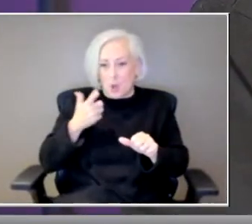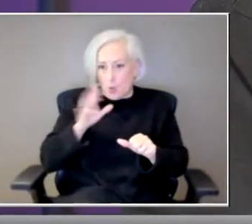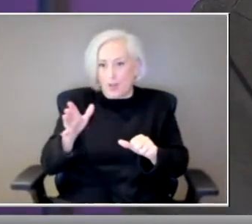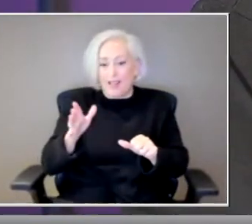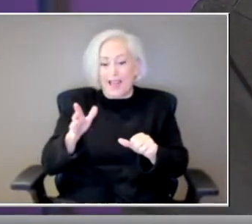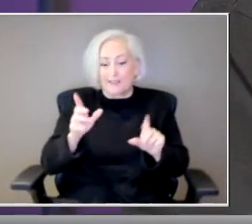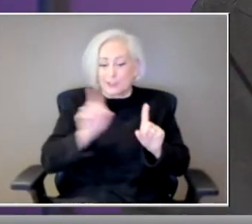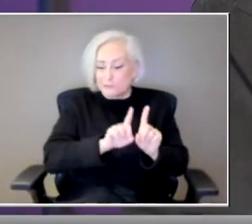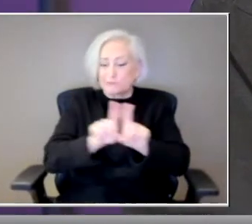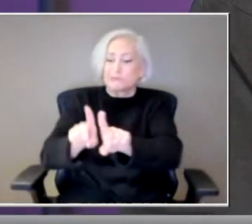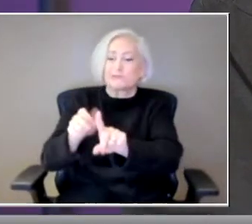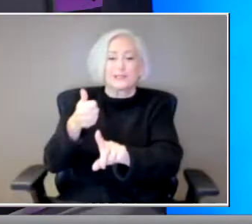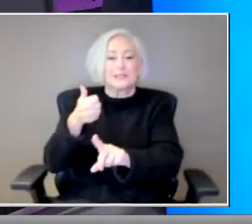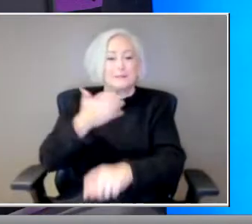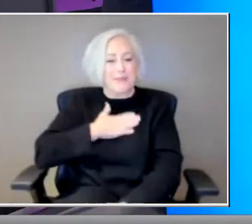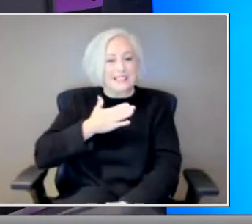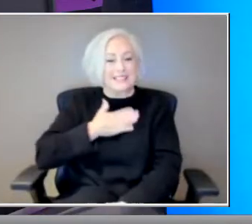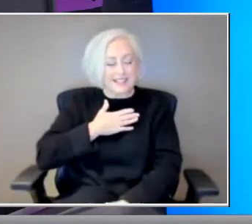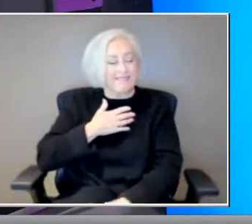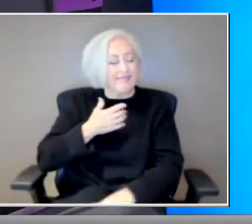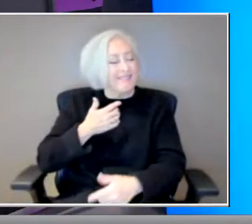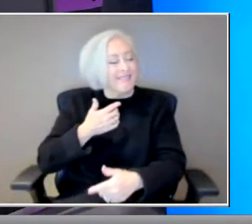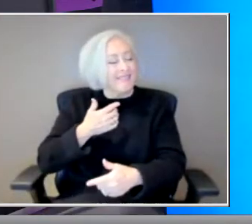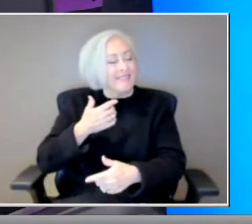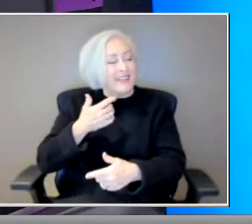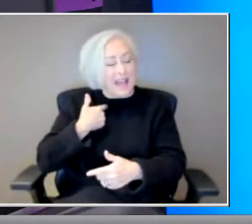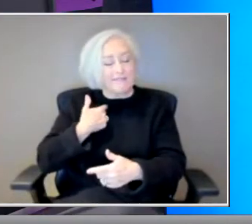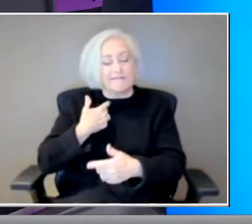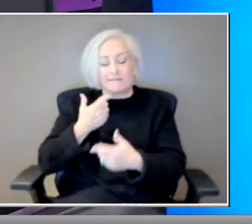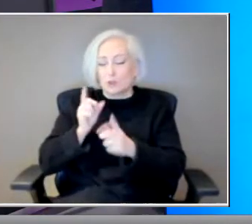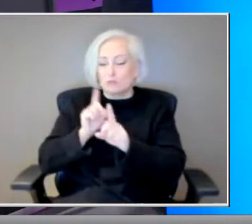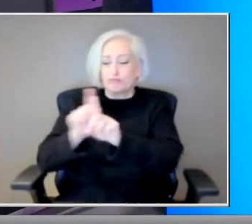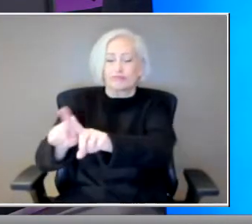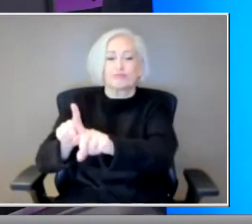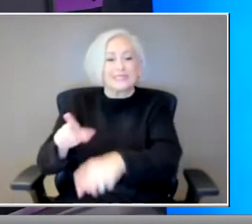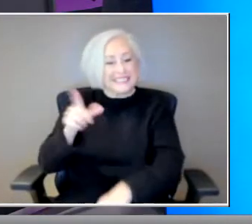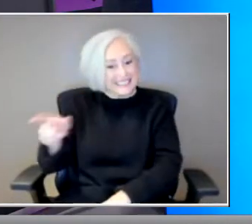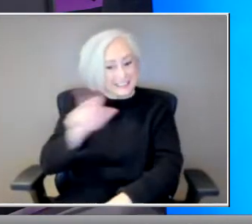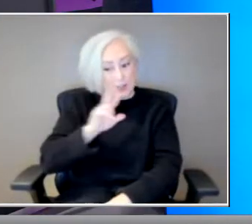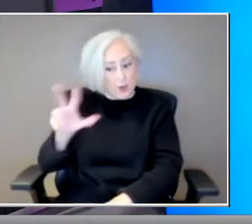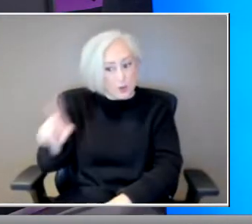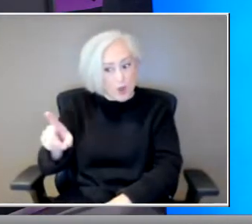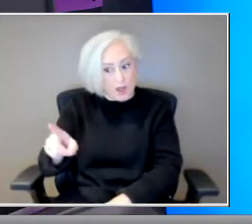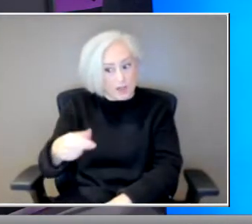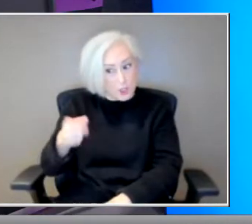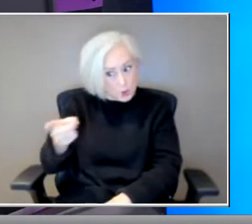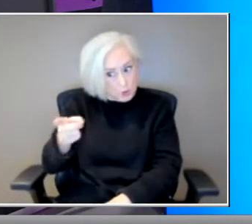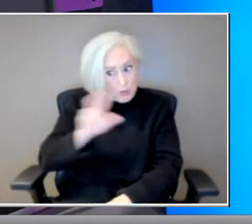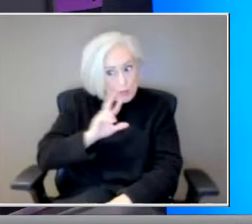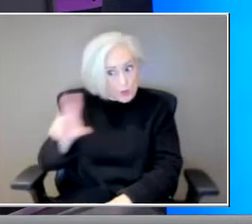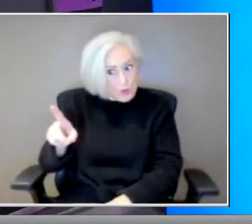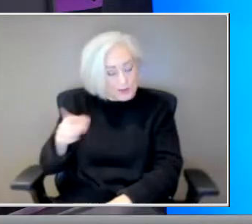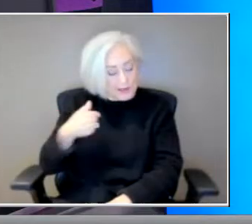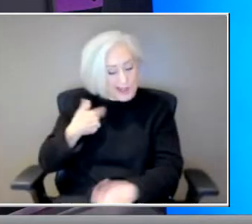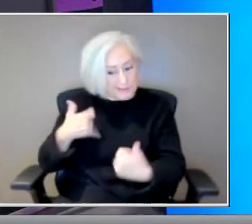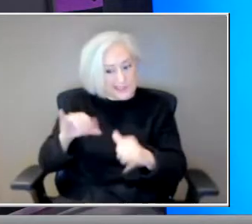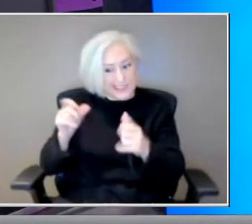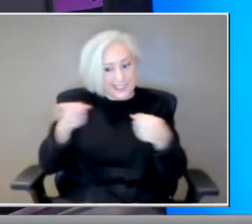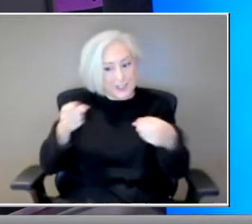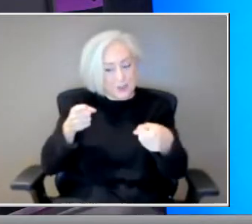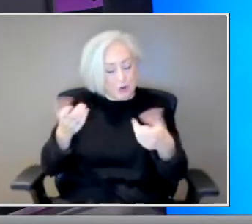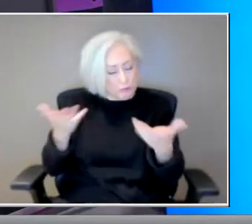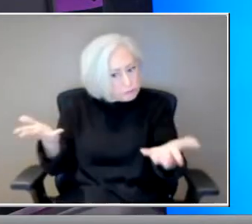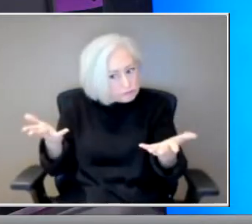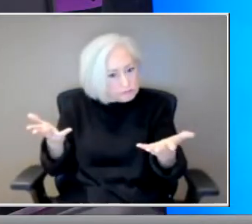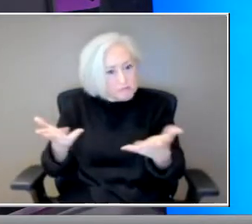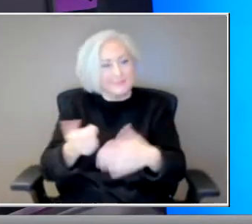going to go. If you have to put him in your wheelbarrow. If he's 31, I said, you may be 31, but I'm still in control. That's right. You know, so. You